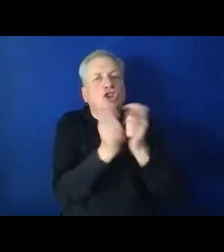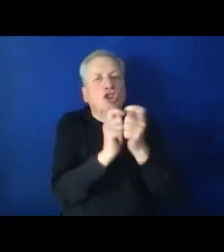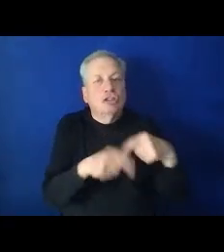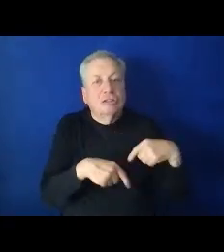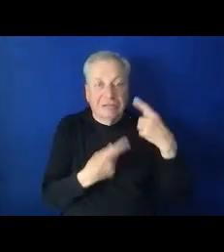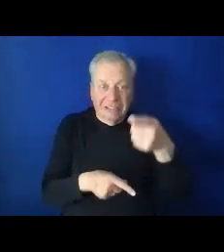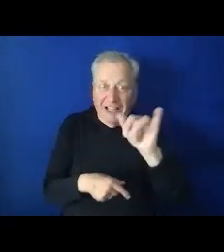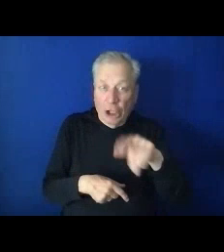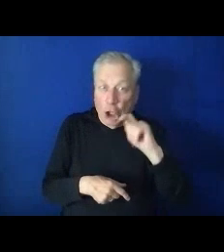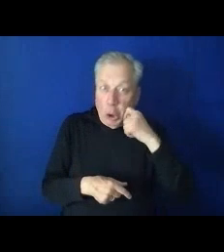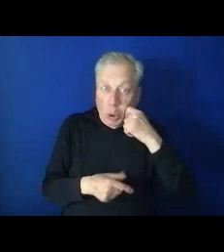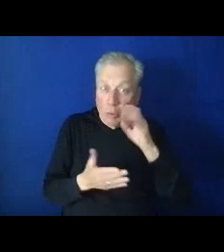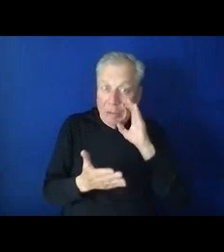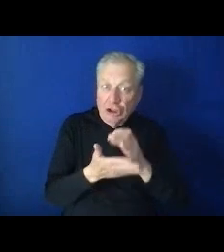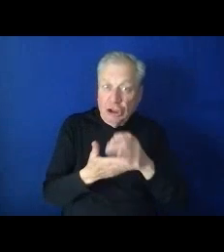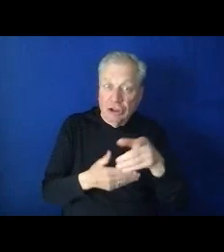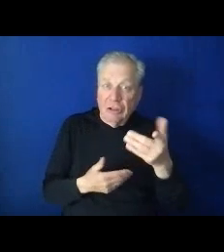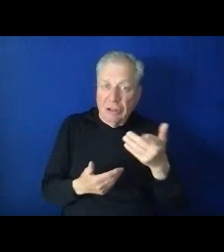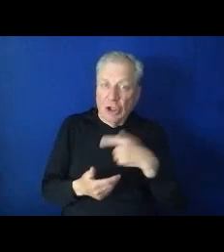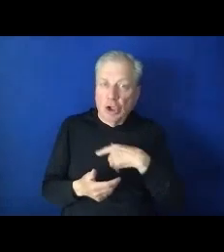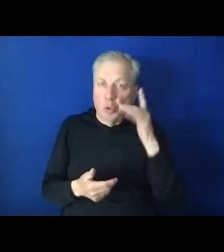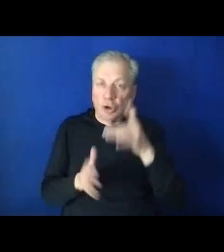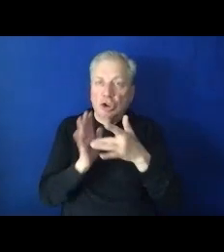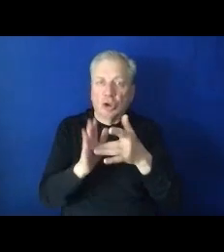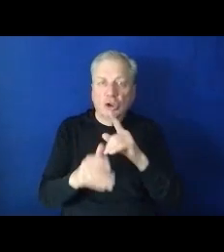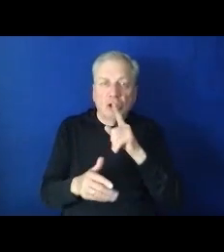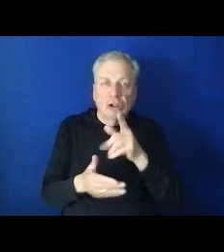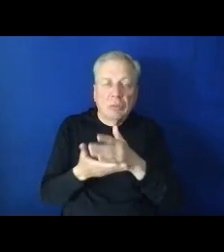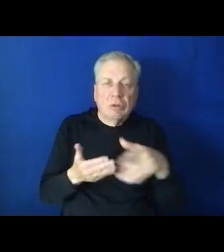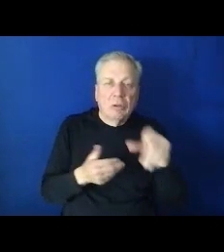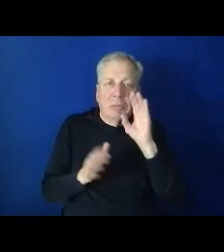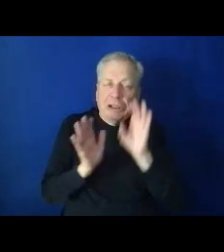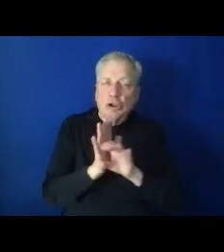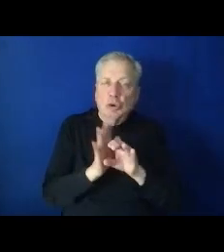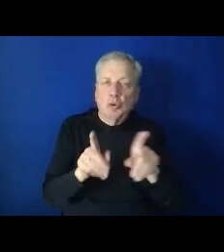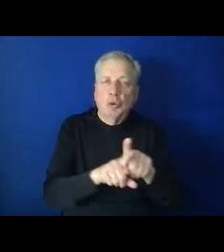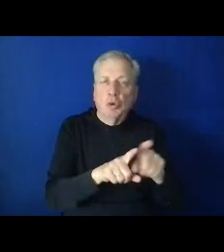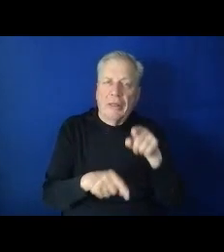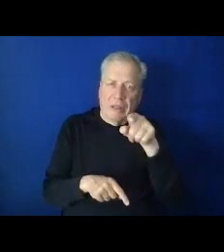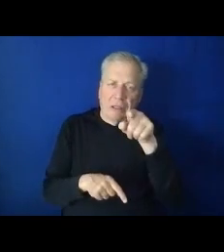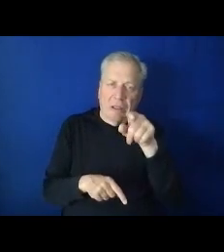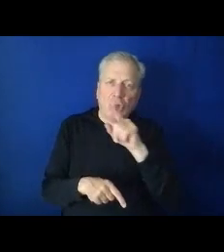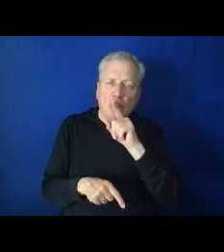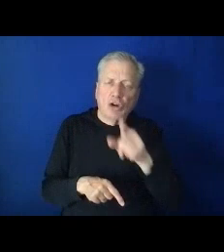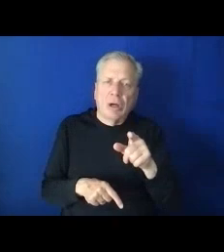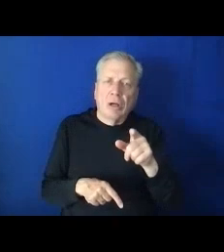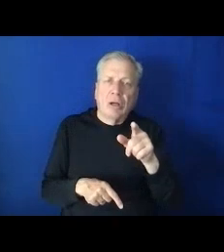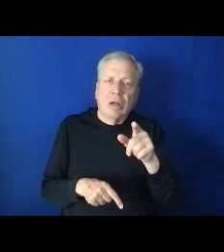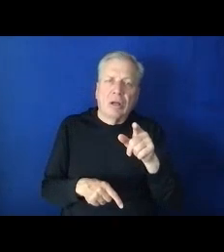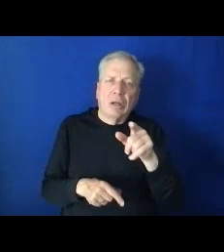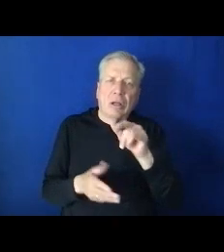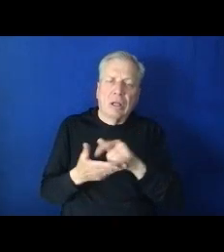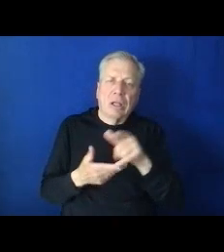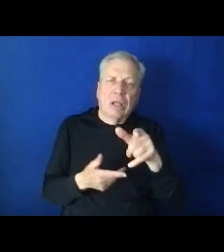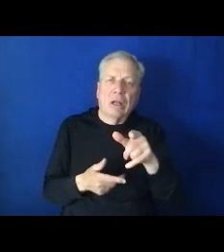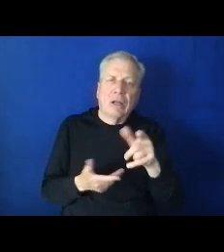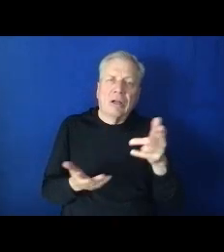cool pictures probably, so we're going to show a few cool pictures there. This is illustrative in the sense